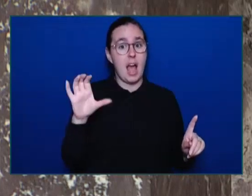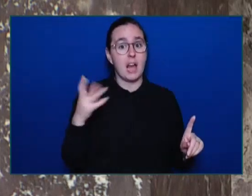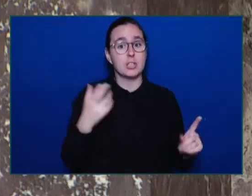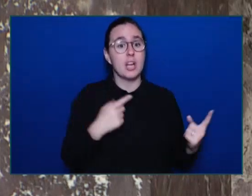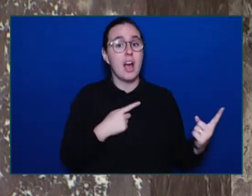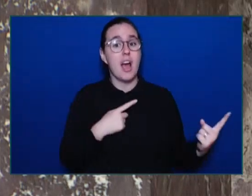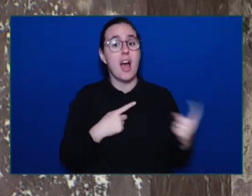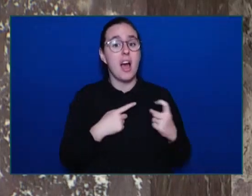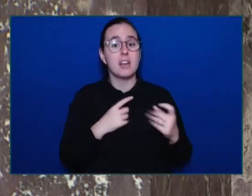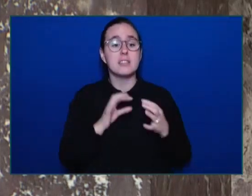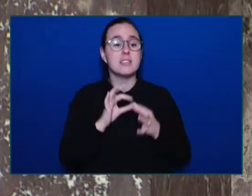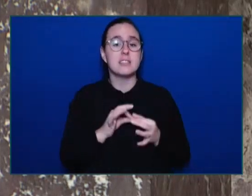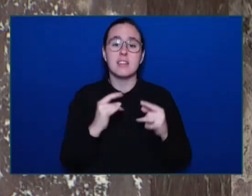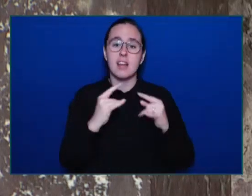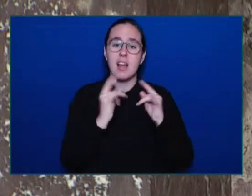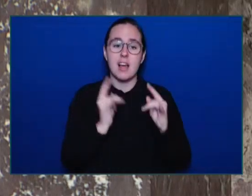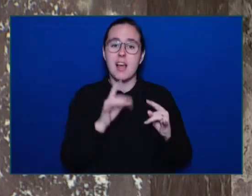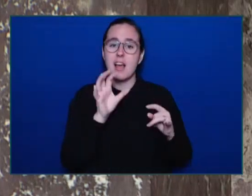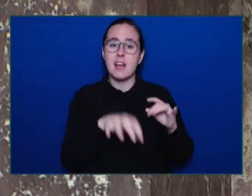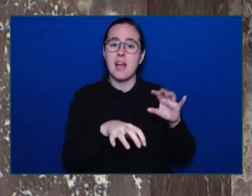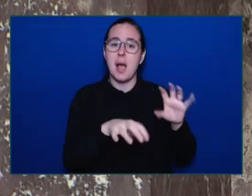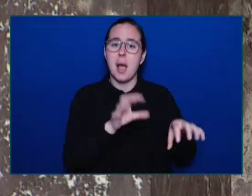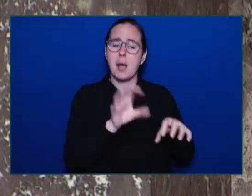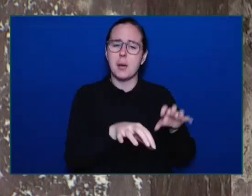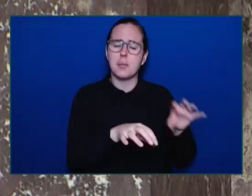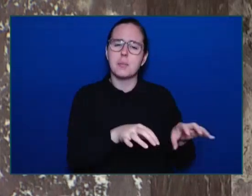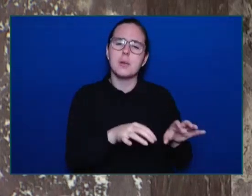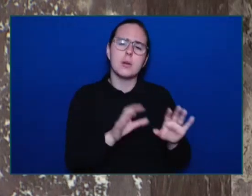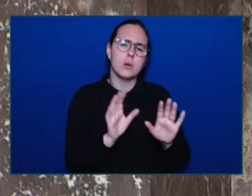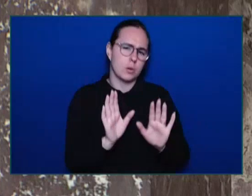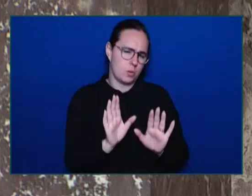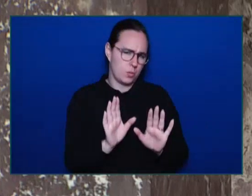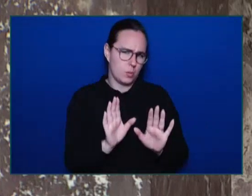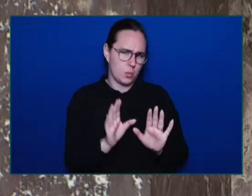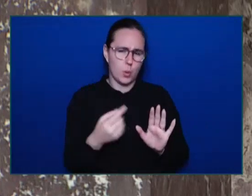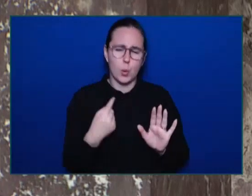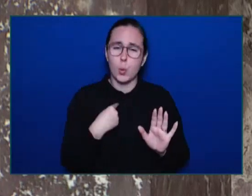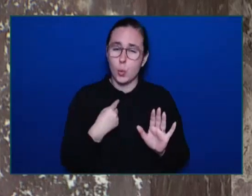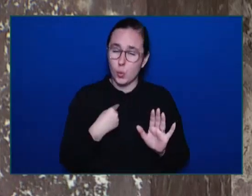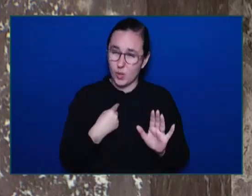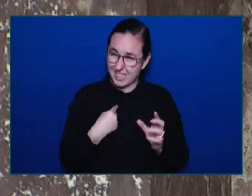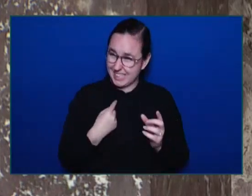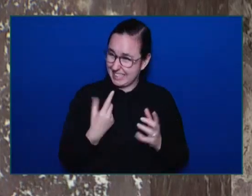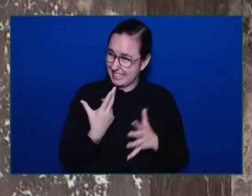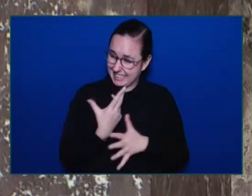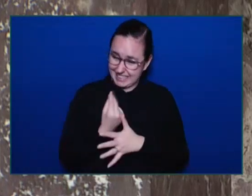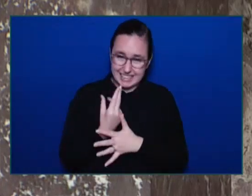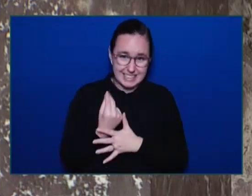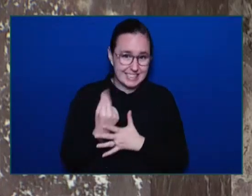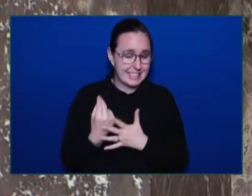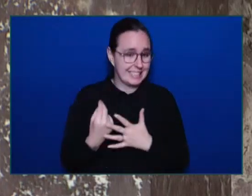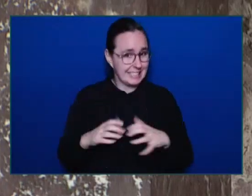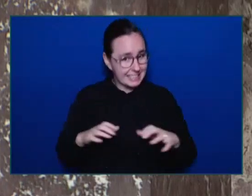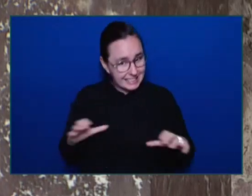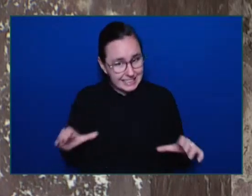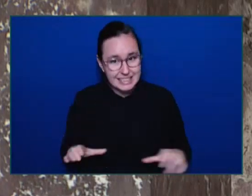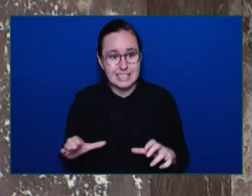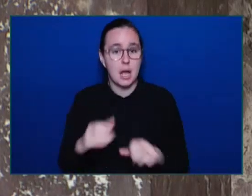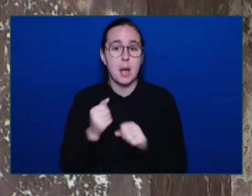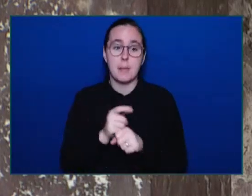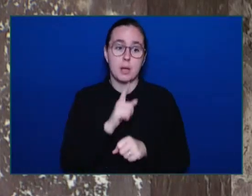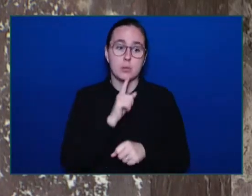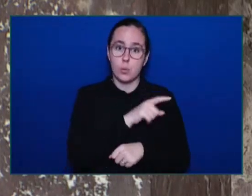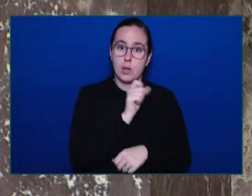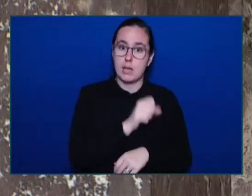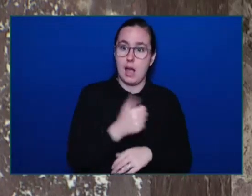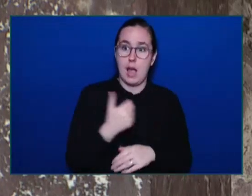to capture to ensure that people have housing, they have the mental health supports, they have the addiction supports, they have whatever supports they need,